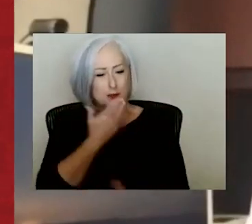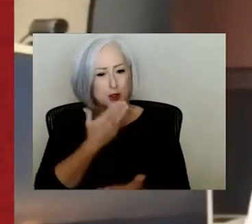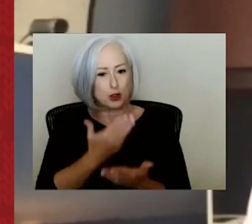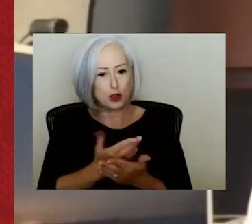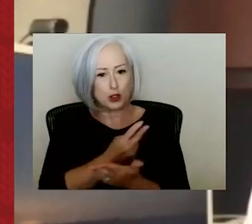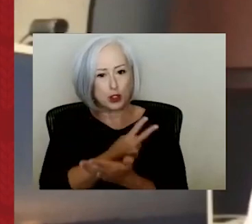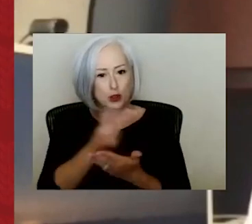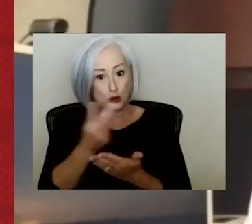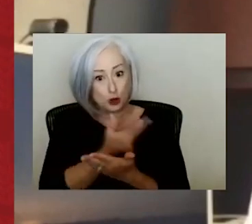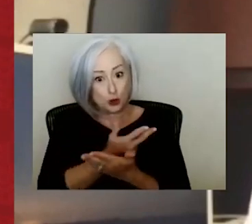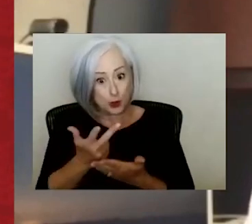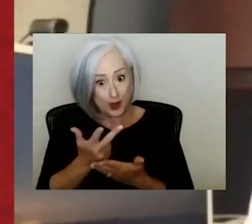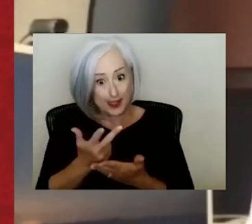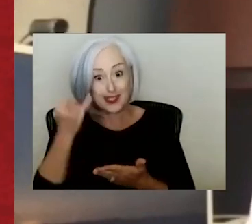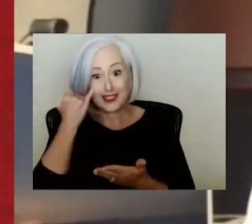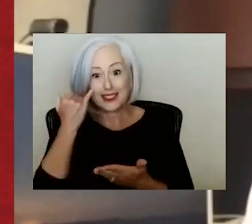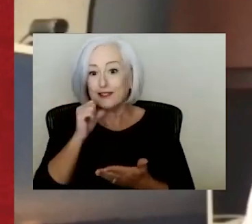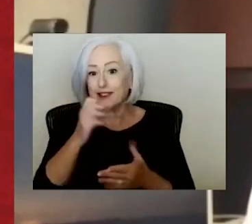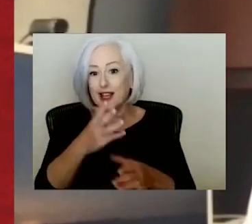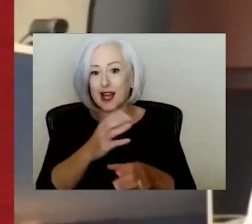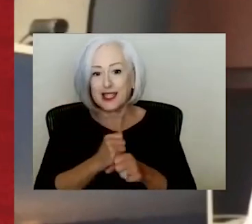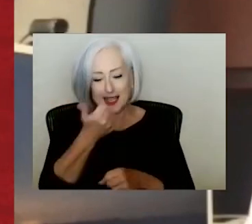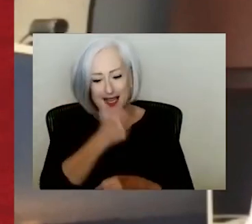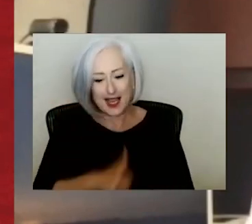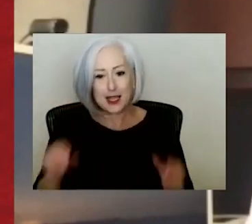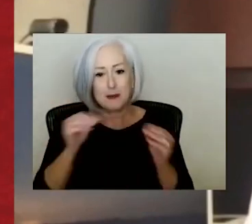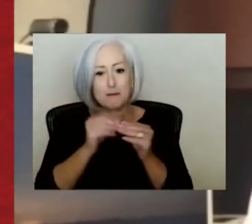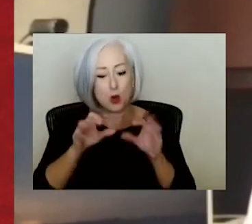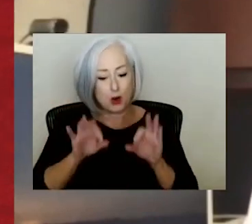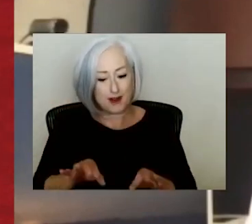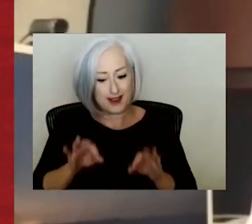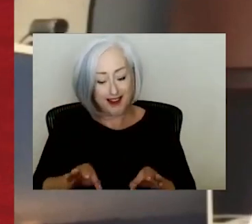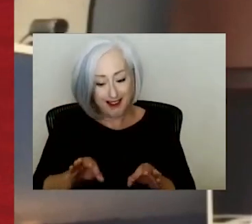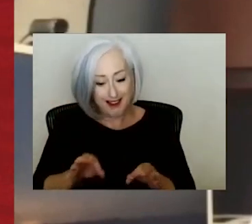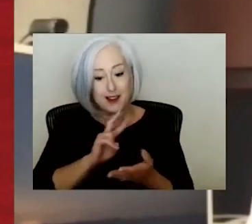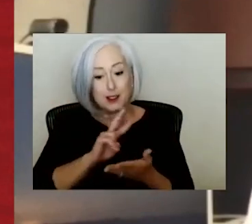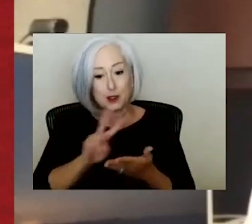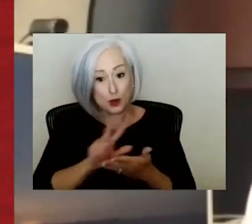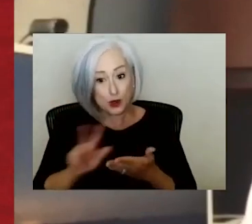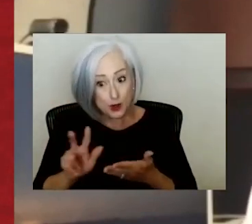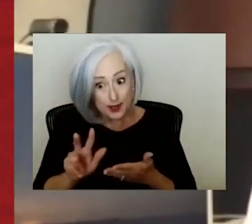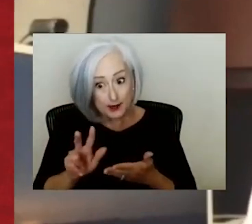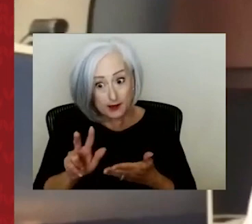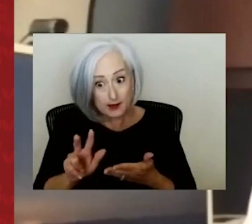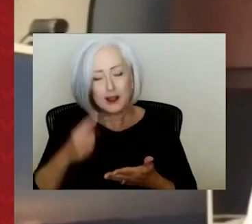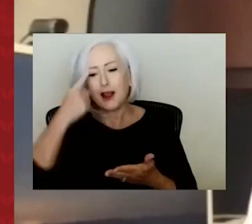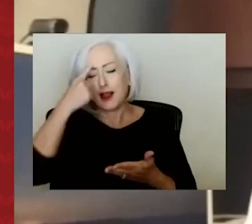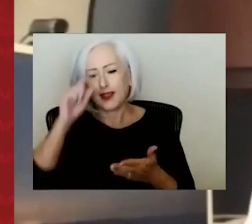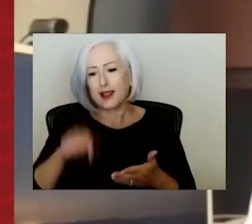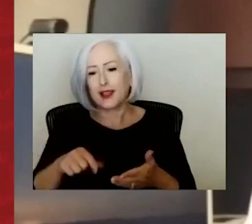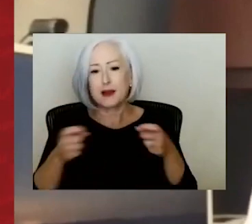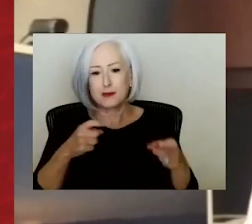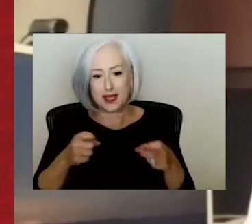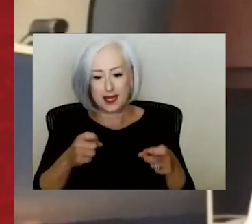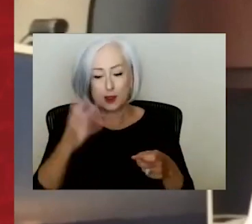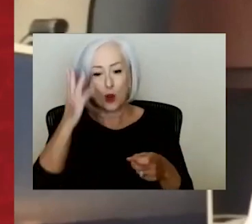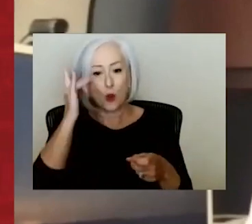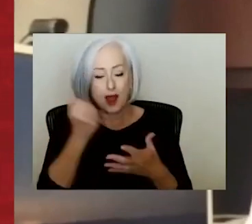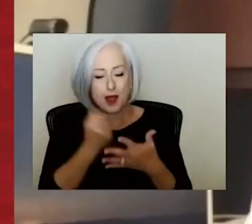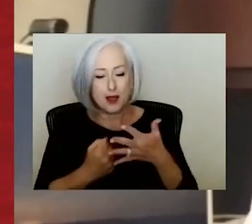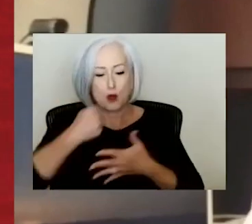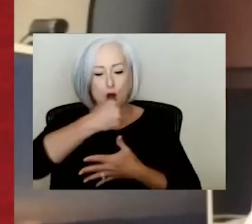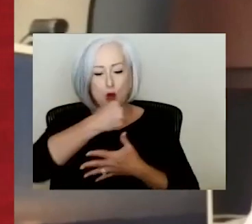supply, I think we should be able to manage. So we tweaked our protocols, we prioritized what we needed to do. And